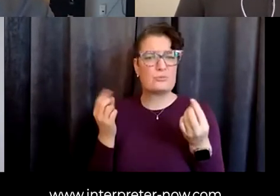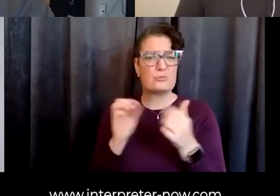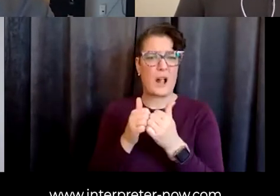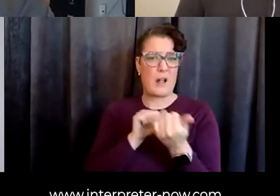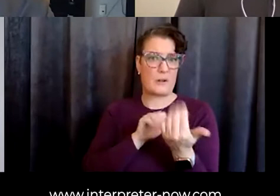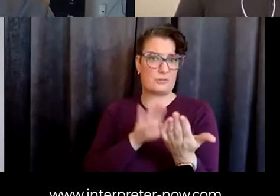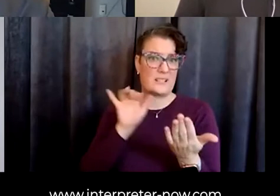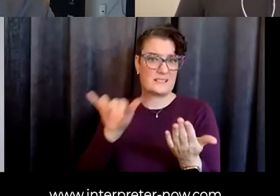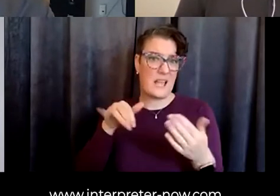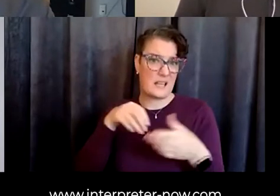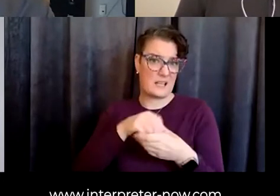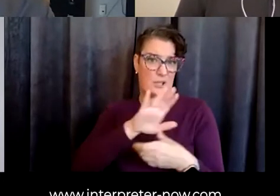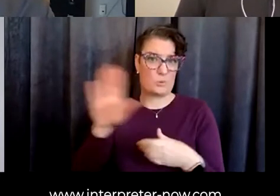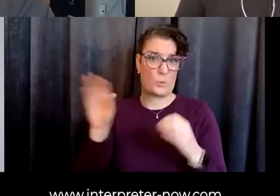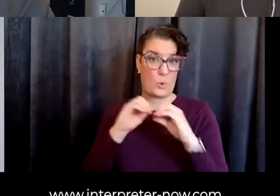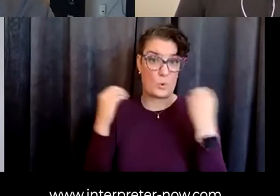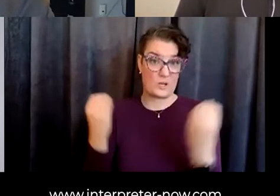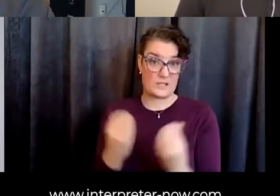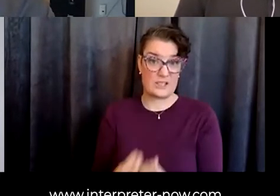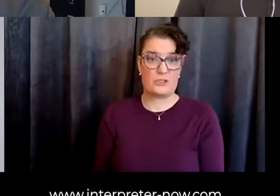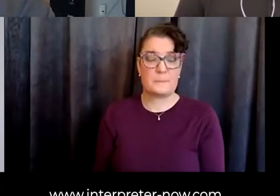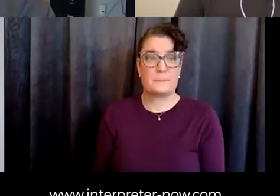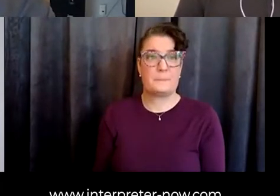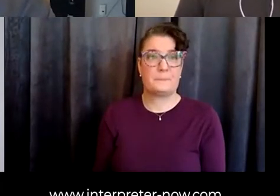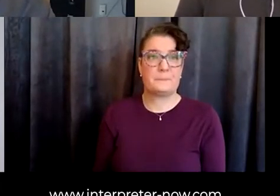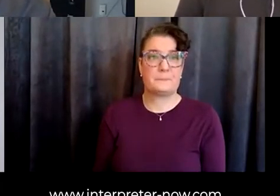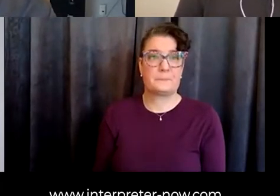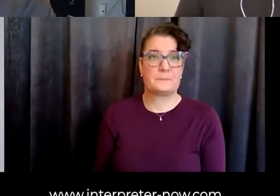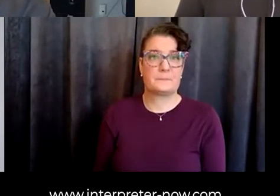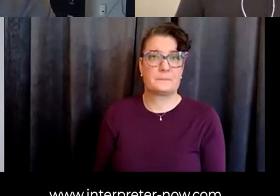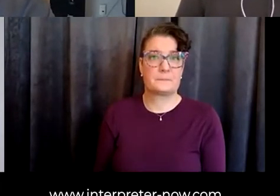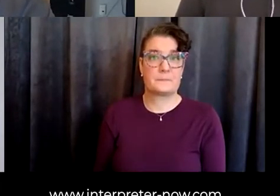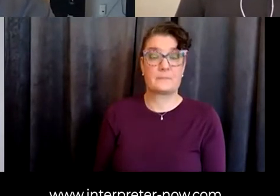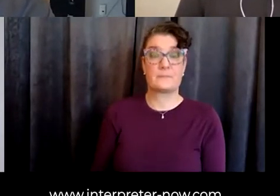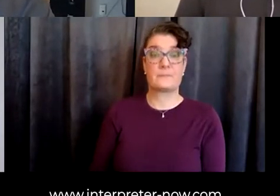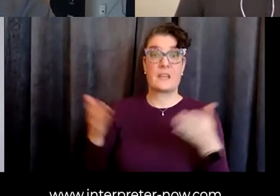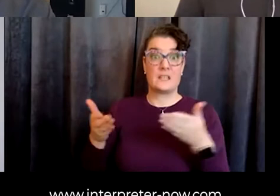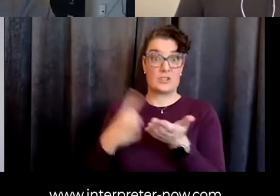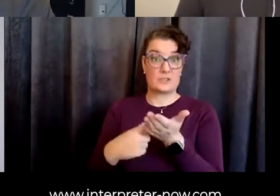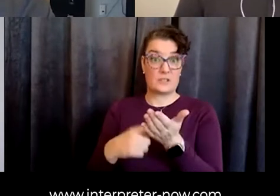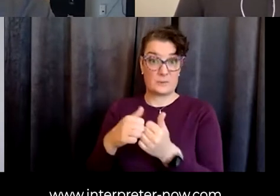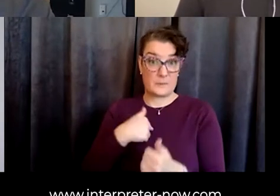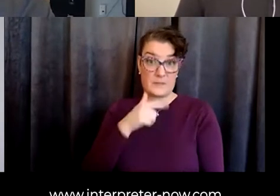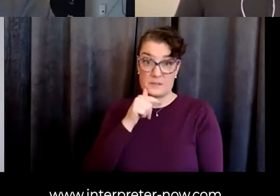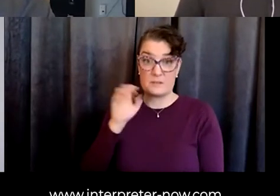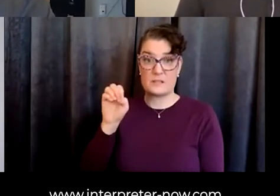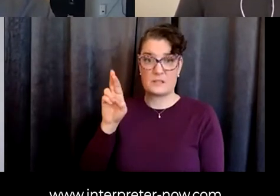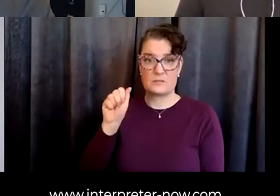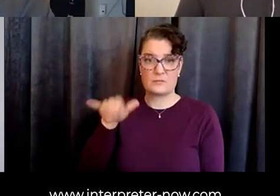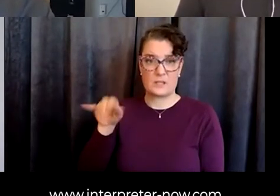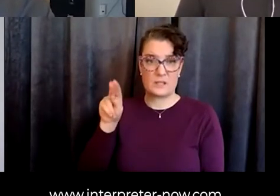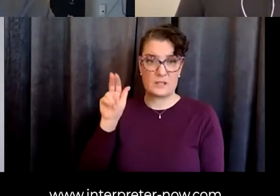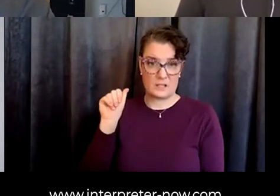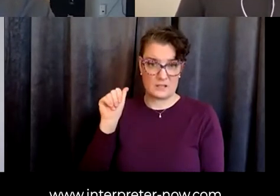the organization. Here to discuss the subject with me are Erayna, founder